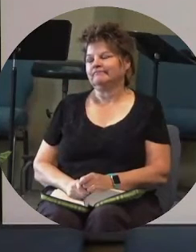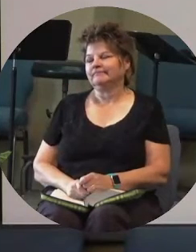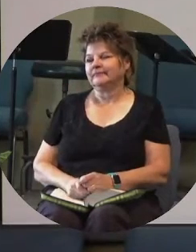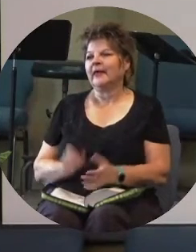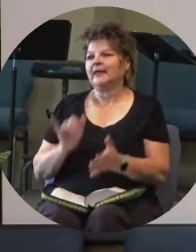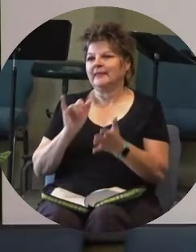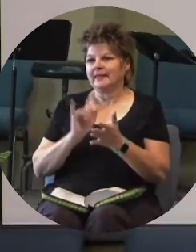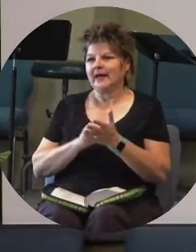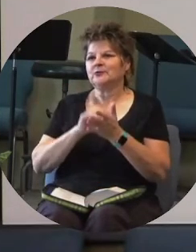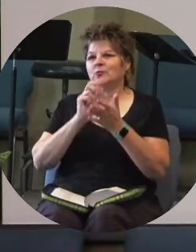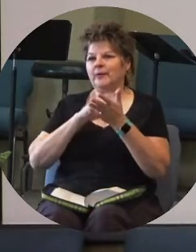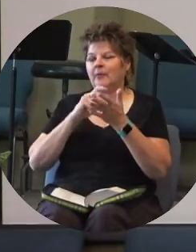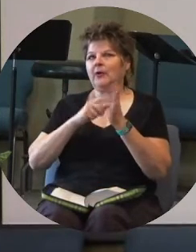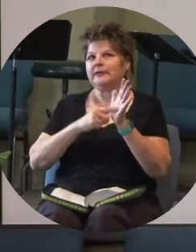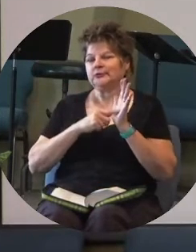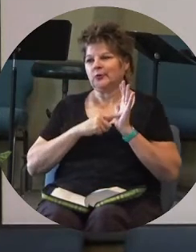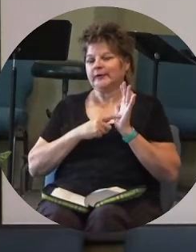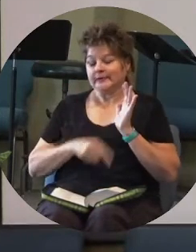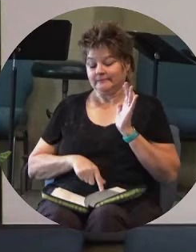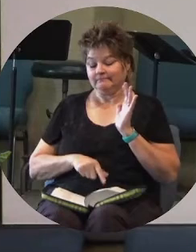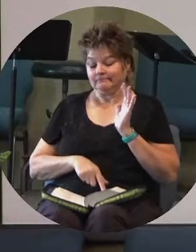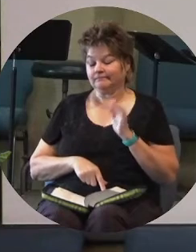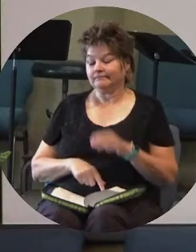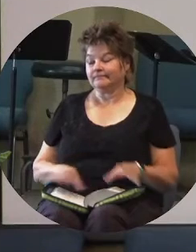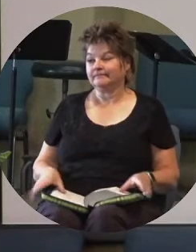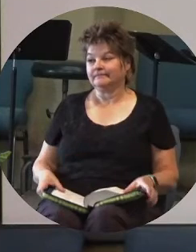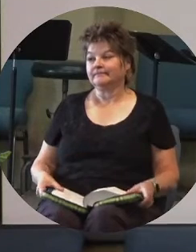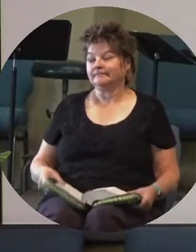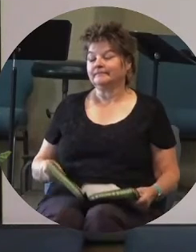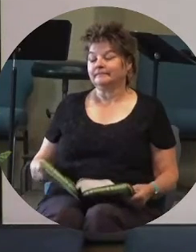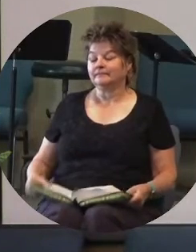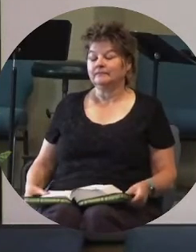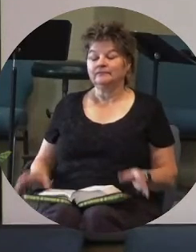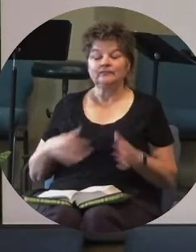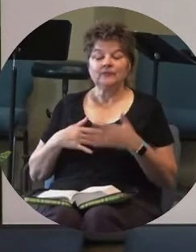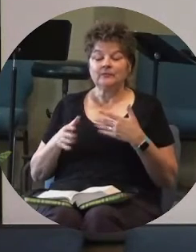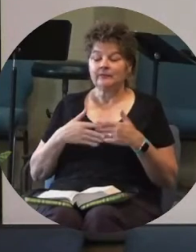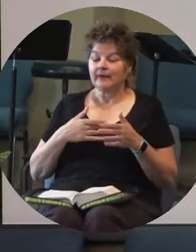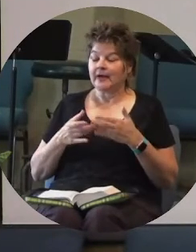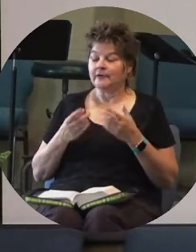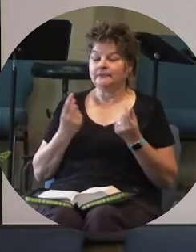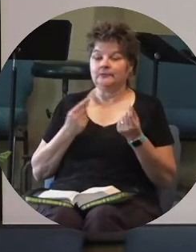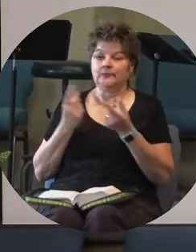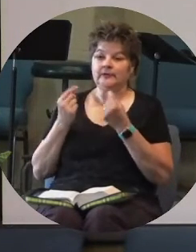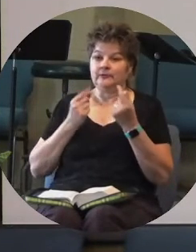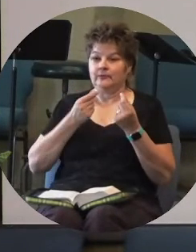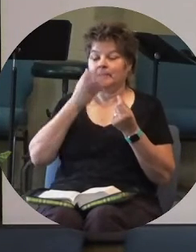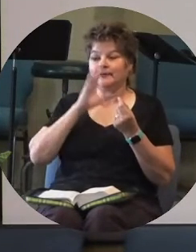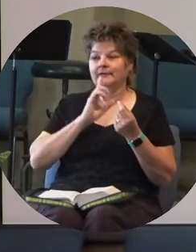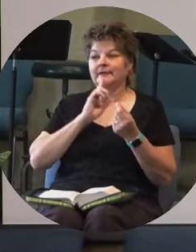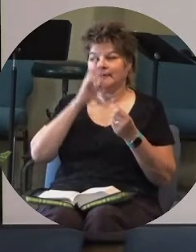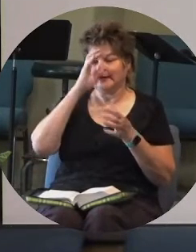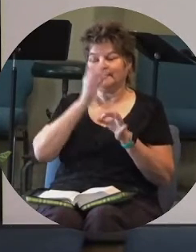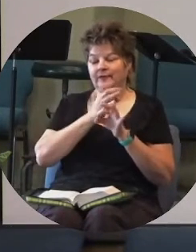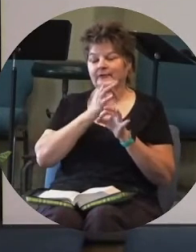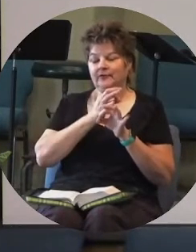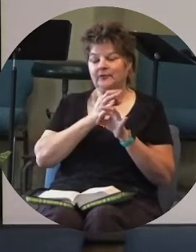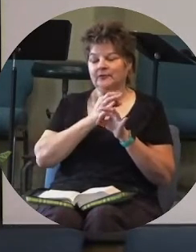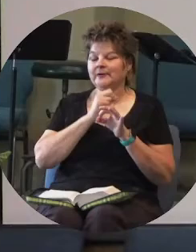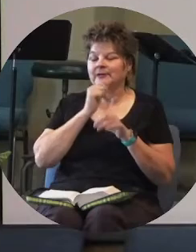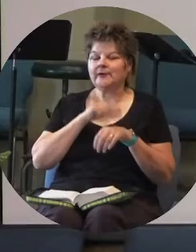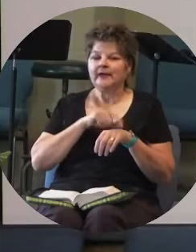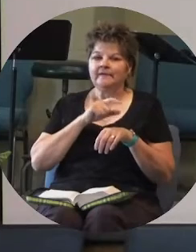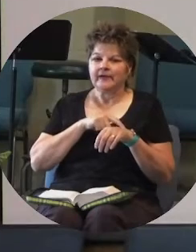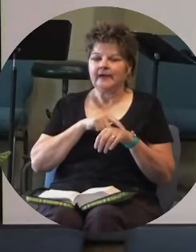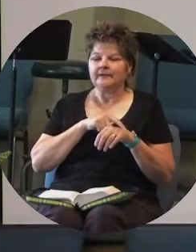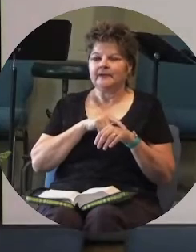that's what Paul is showing us here, I believe. Is that no matter what we do, God is faithful. We don't have time to go into